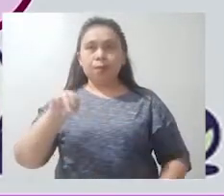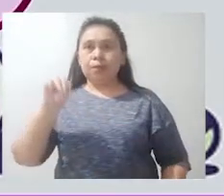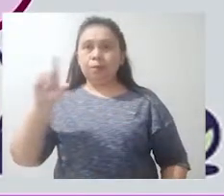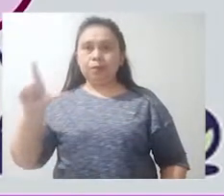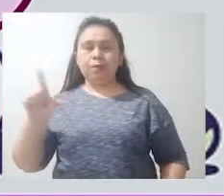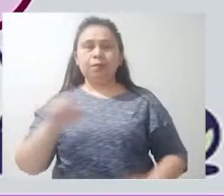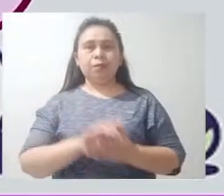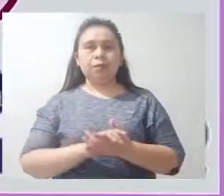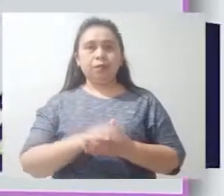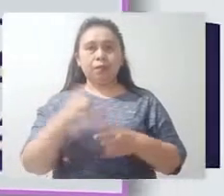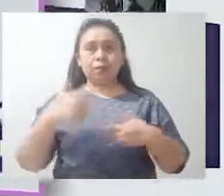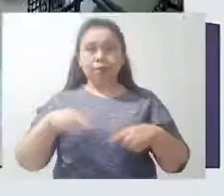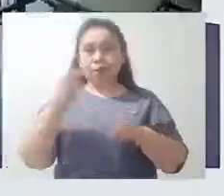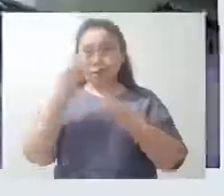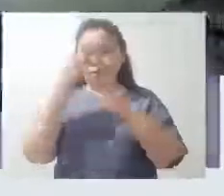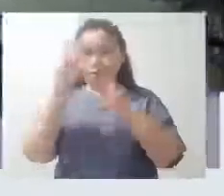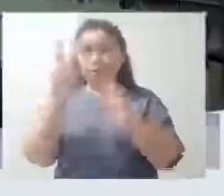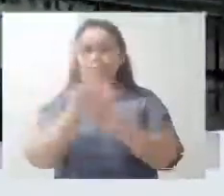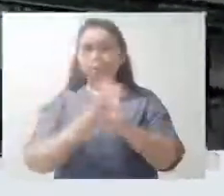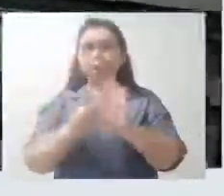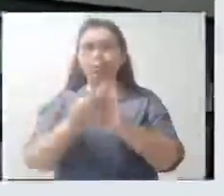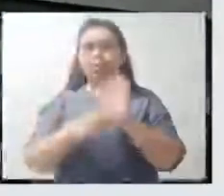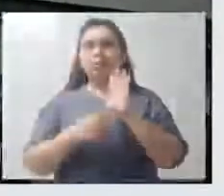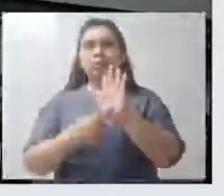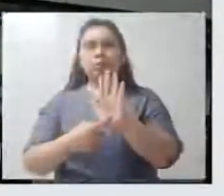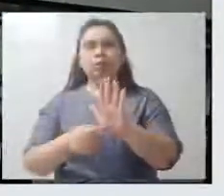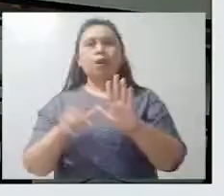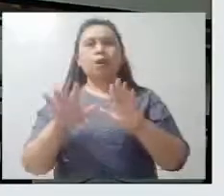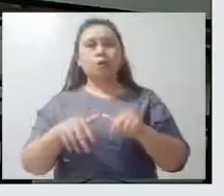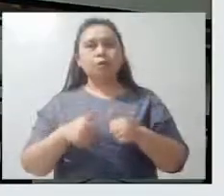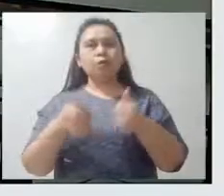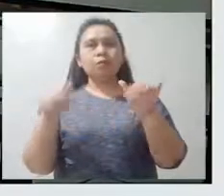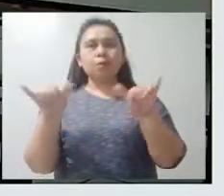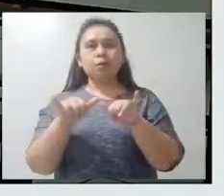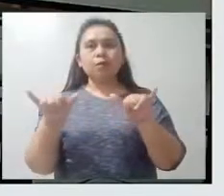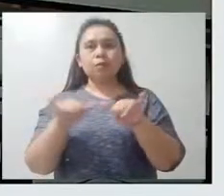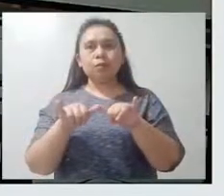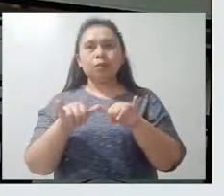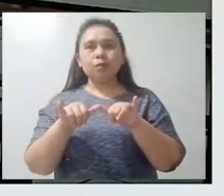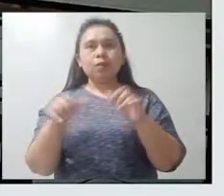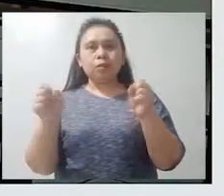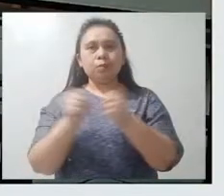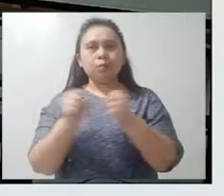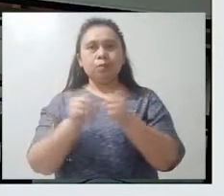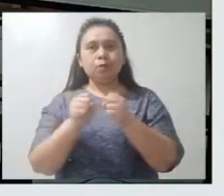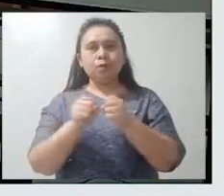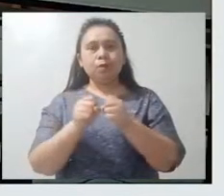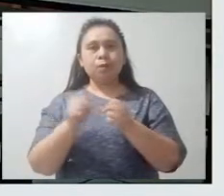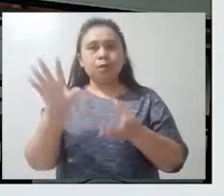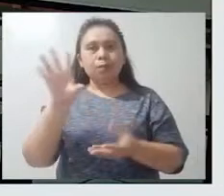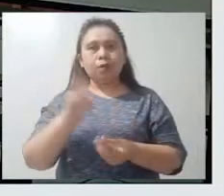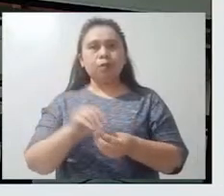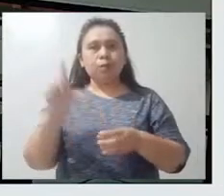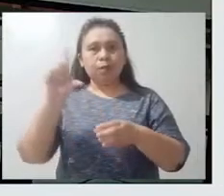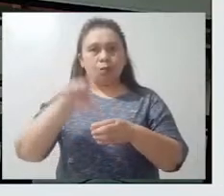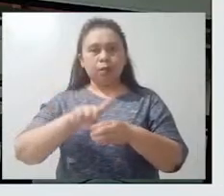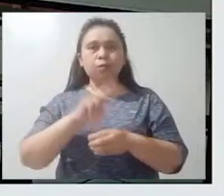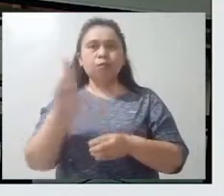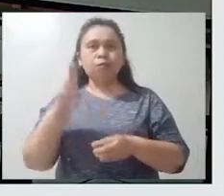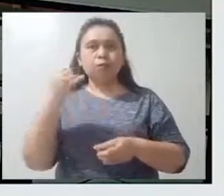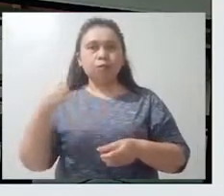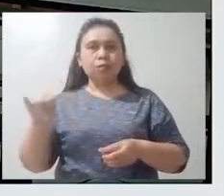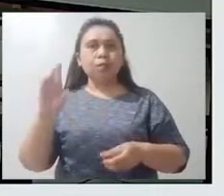milliliters. Let us watch this video to show how to measure a small amount of